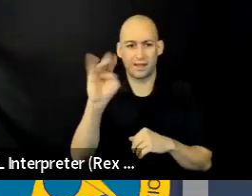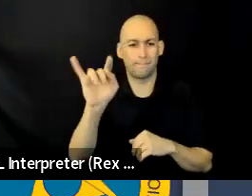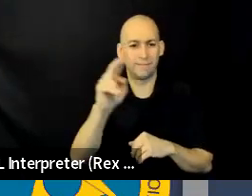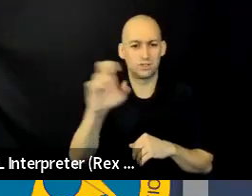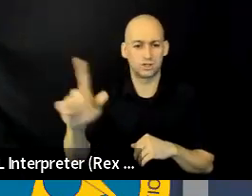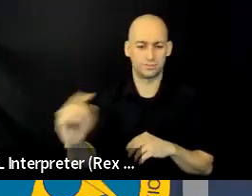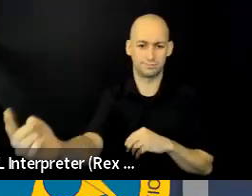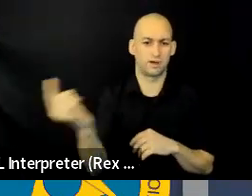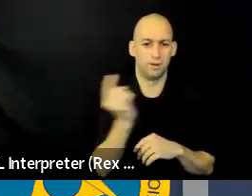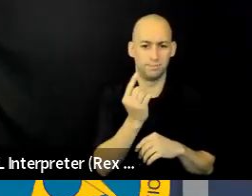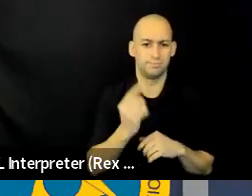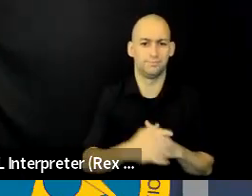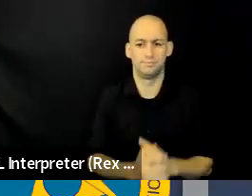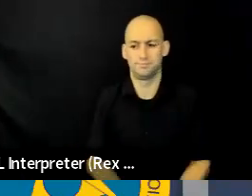up.